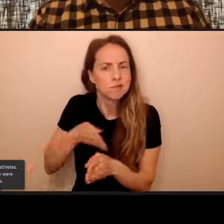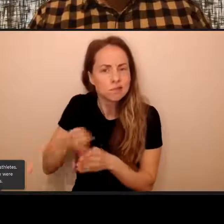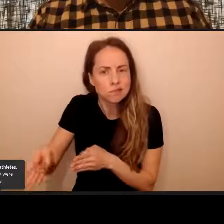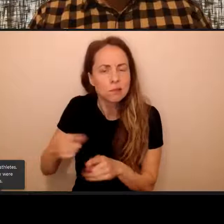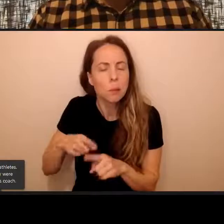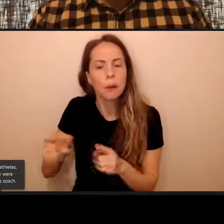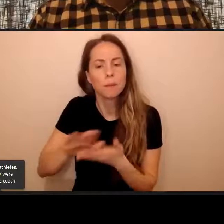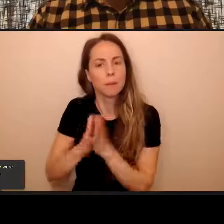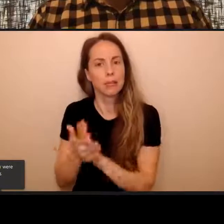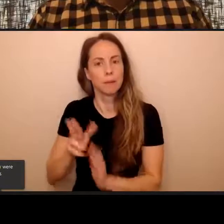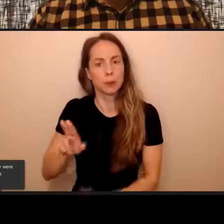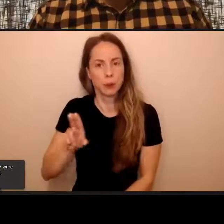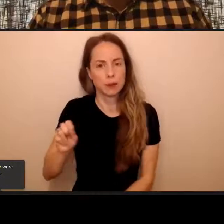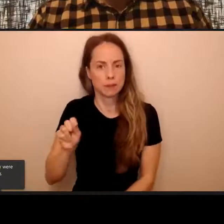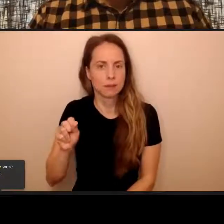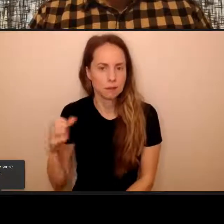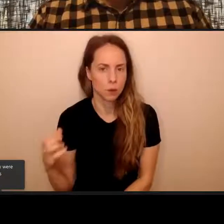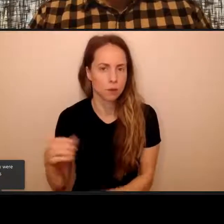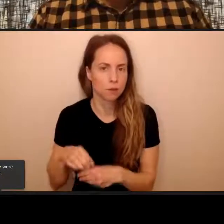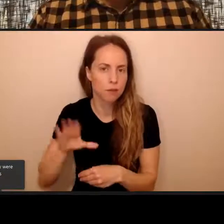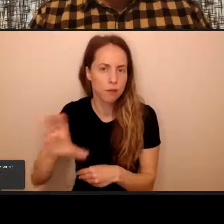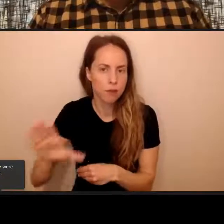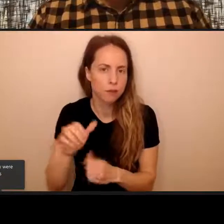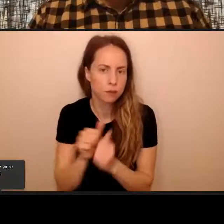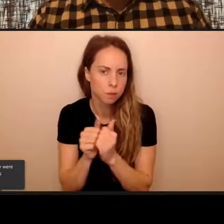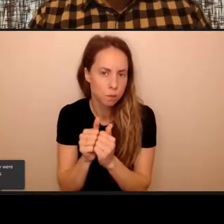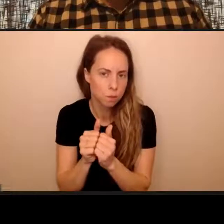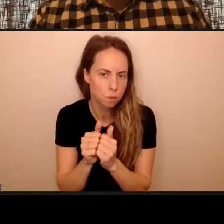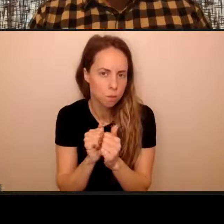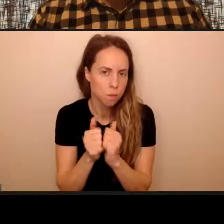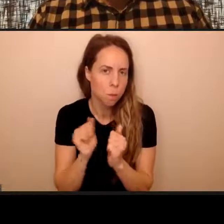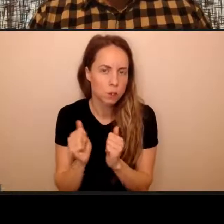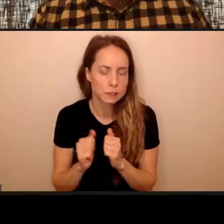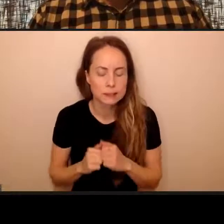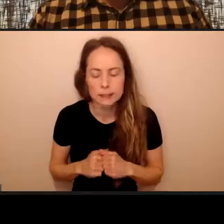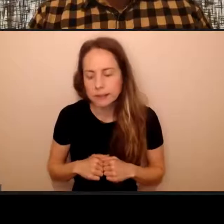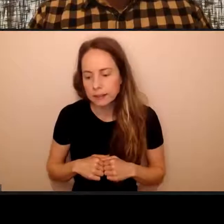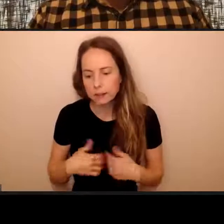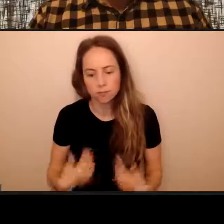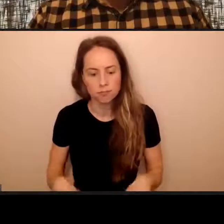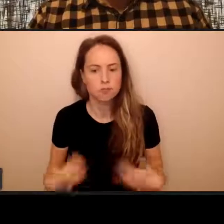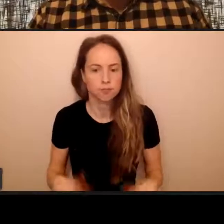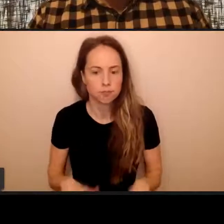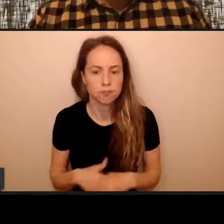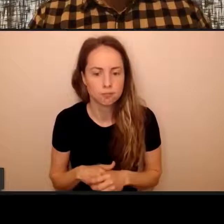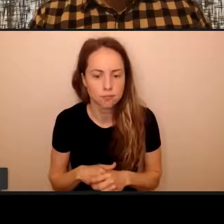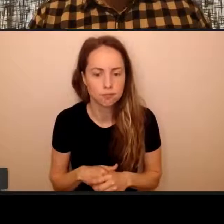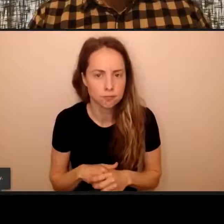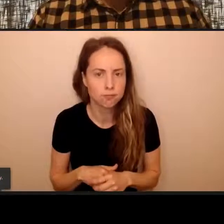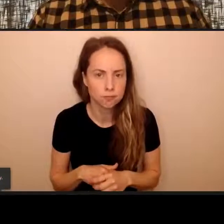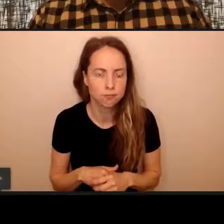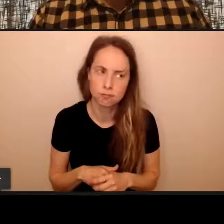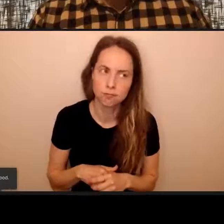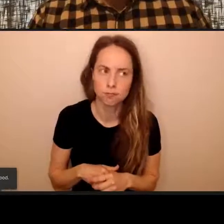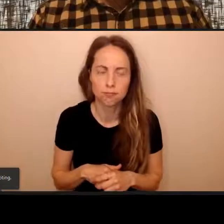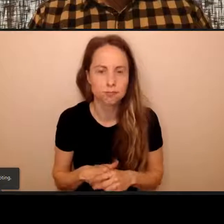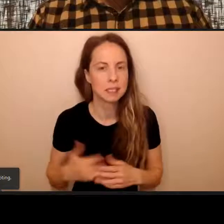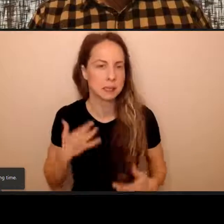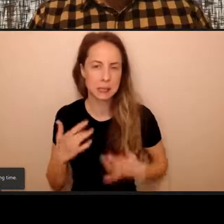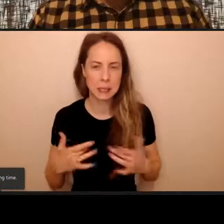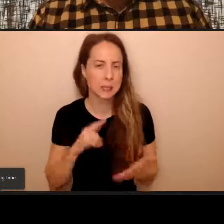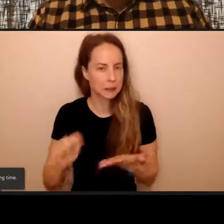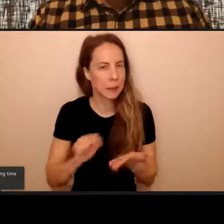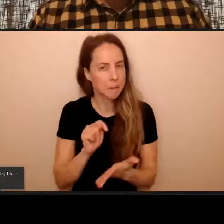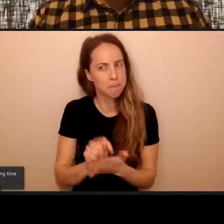US coaches in their sports. So it was quite a really exciting time